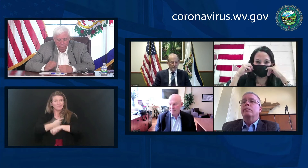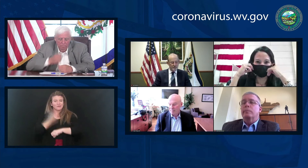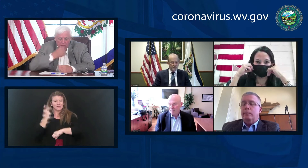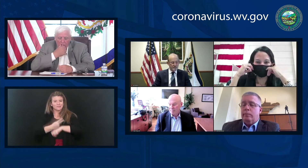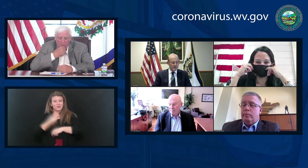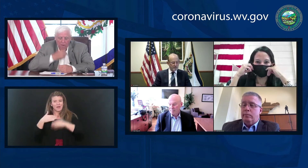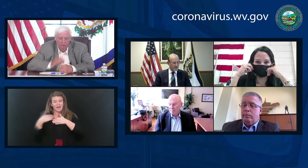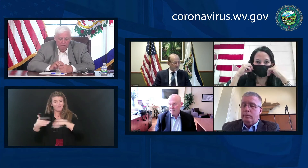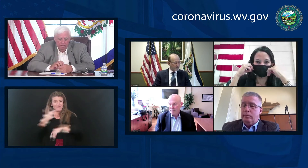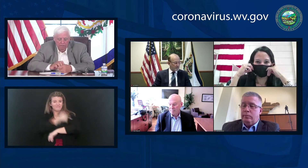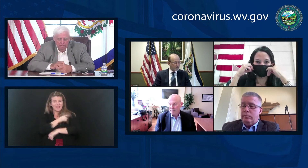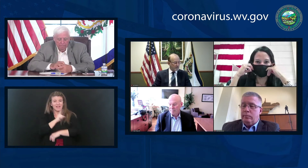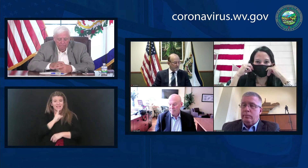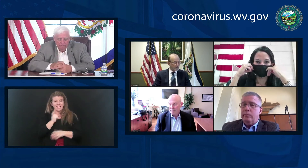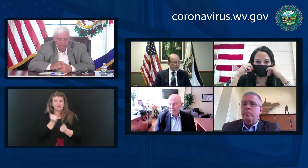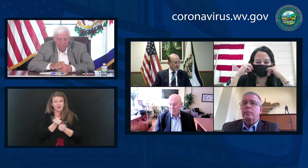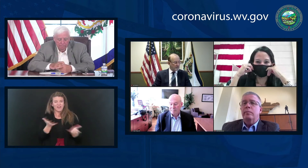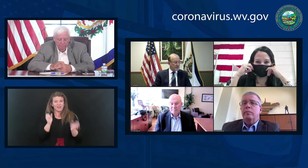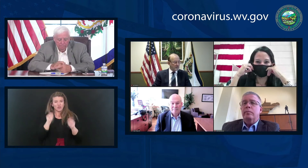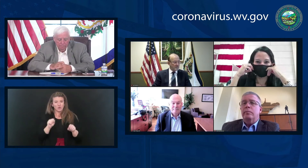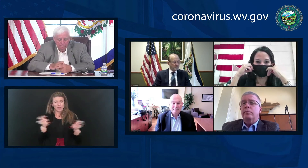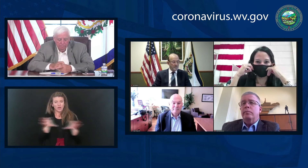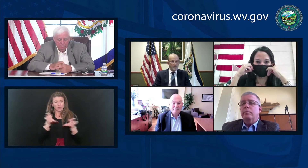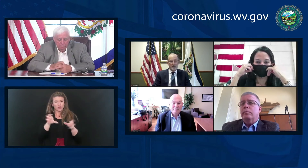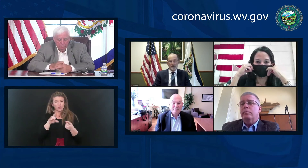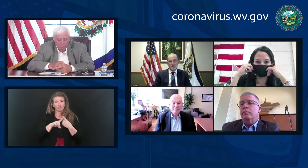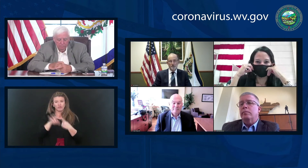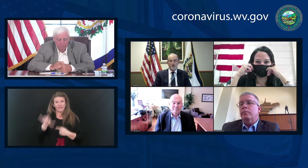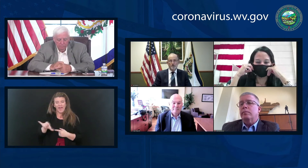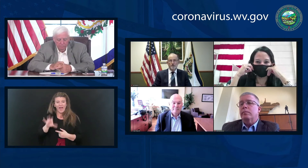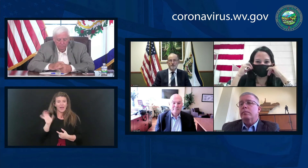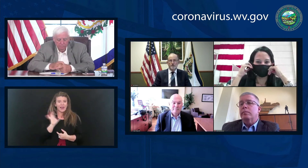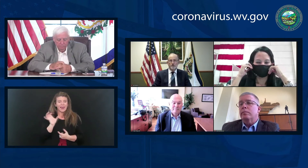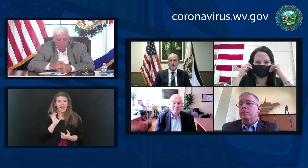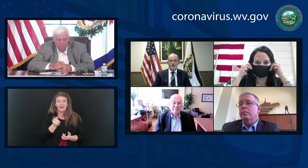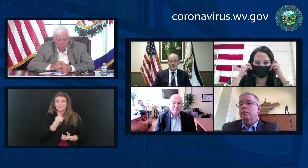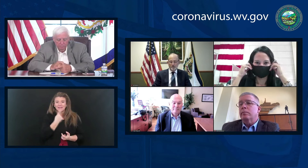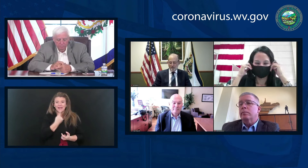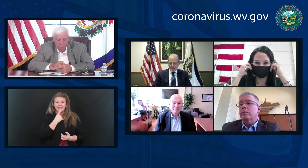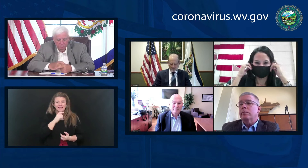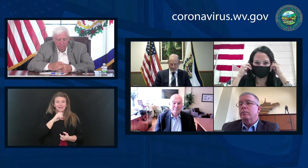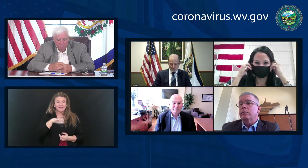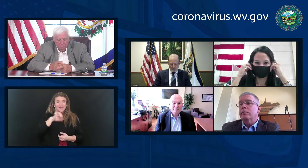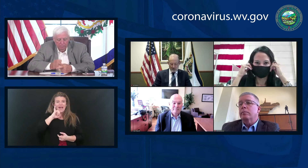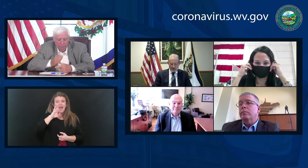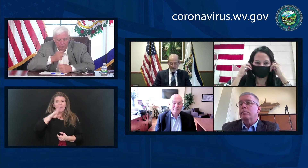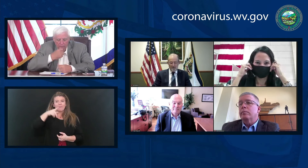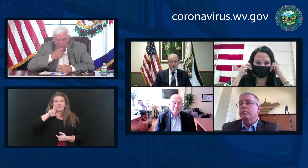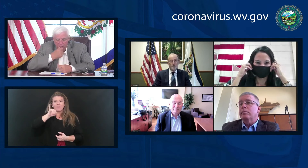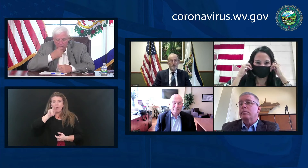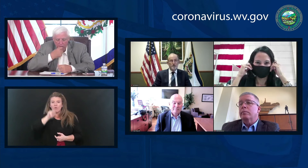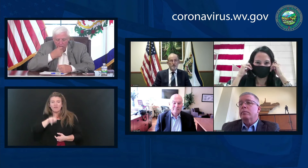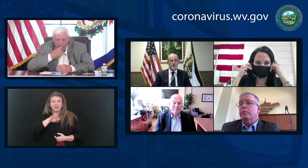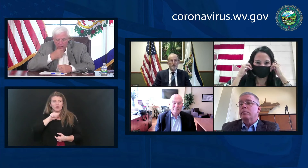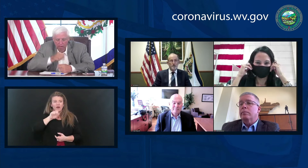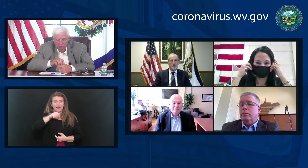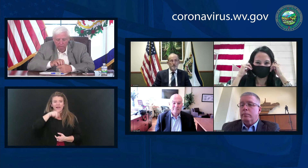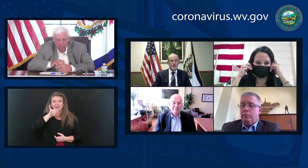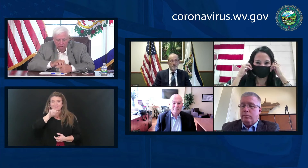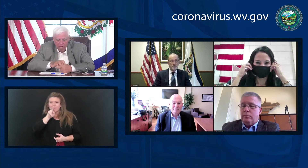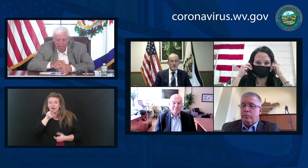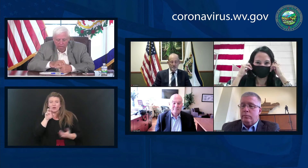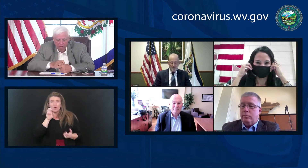there anything you can do to treat those side effects like acetaminophen or ibuprofen? And about how